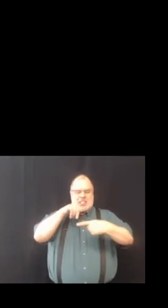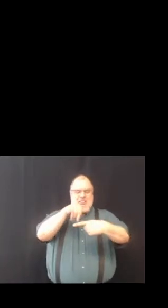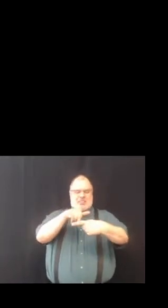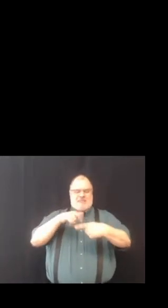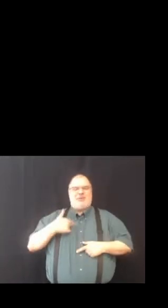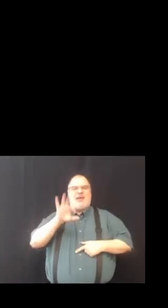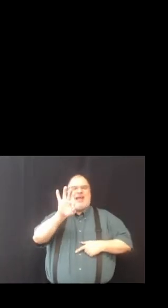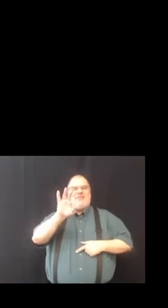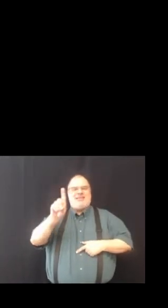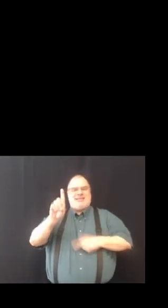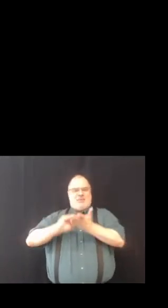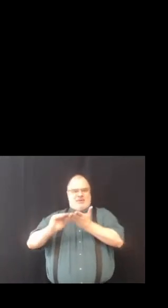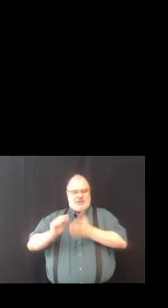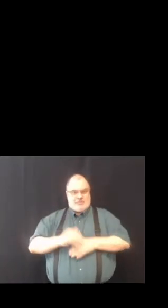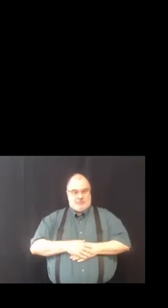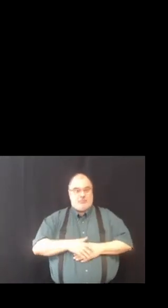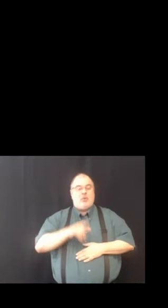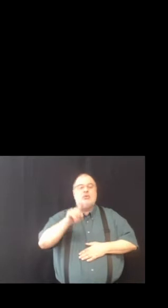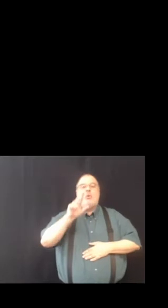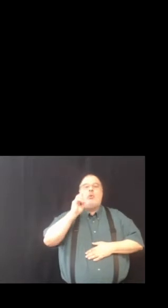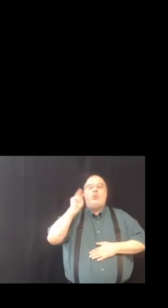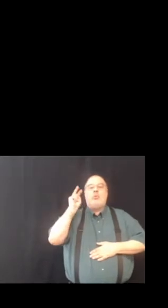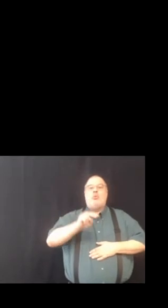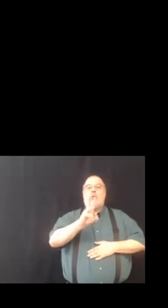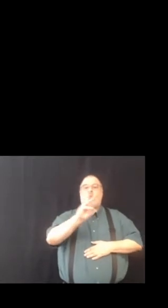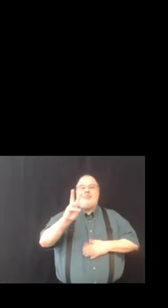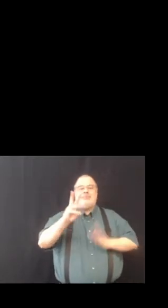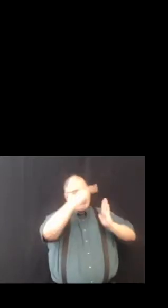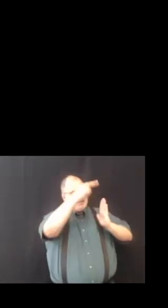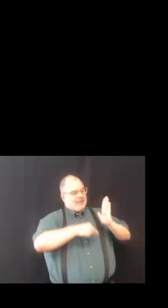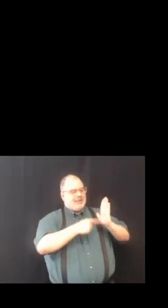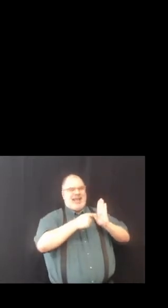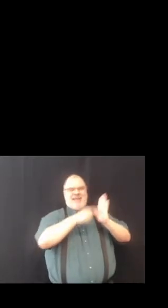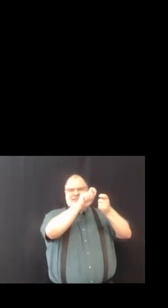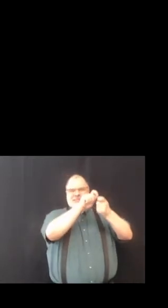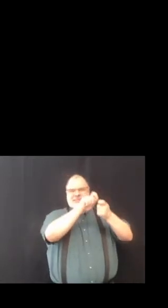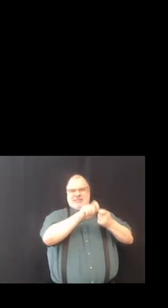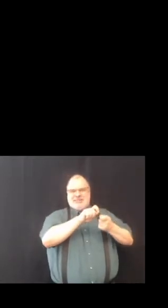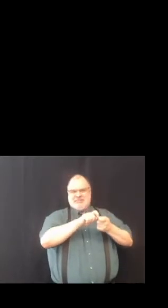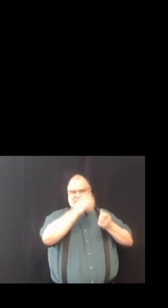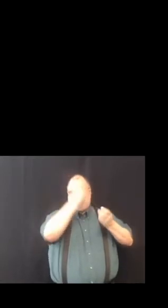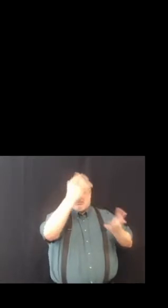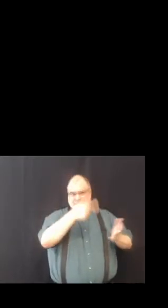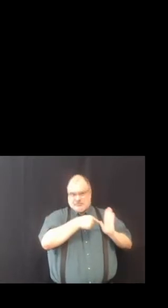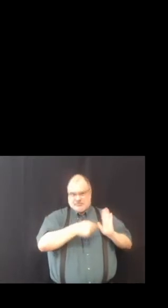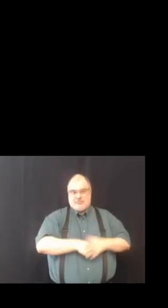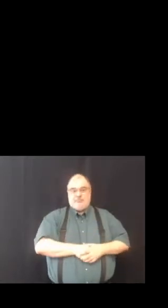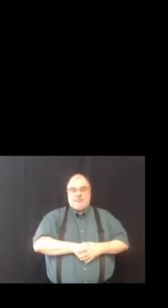the website so you can obtain additional information about the specifics to this policy change.